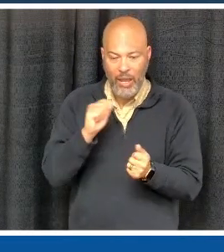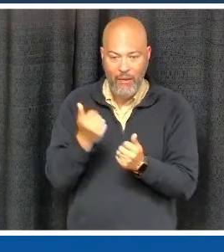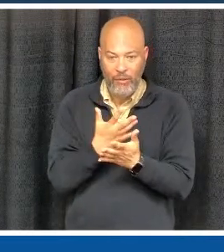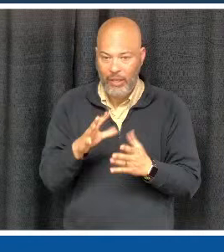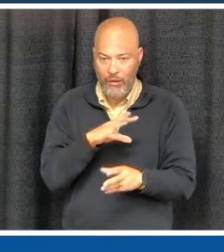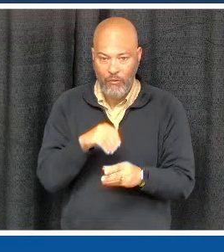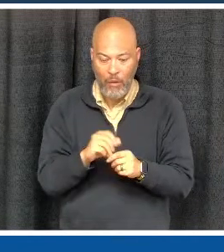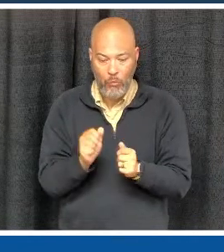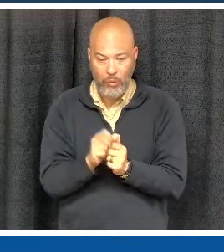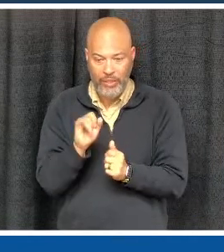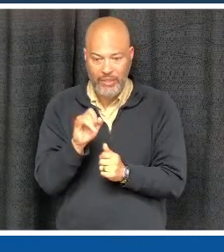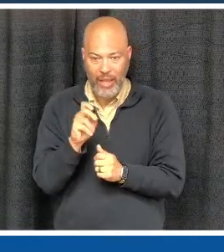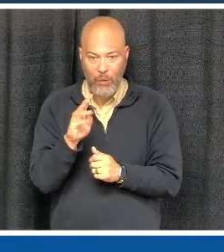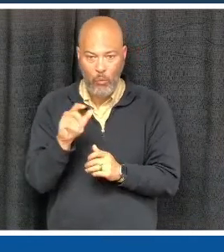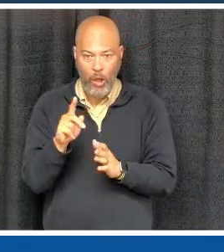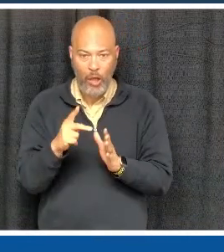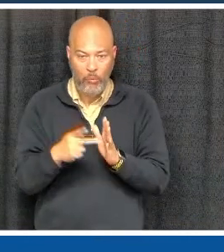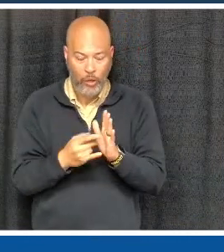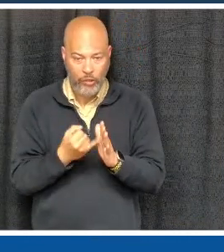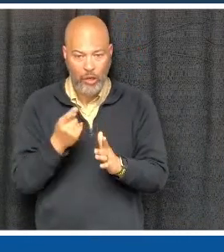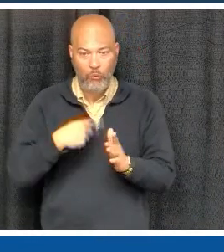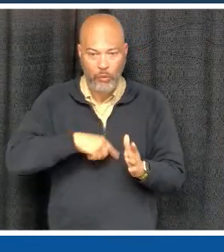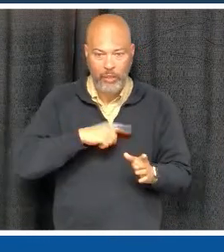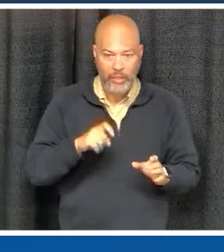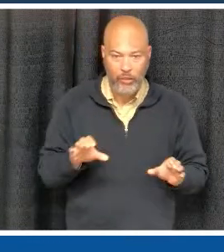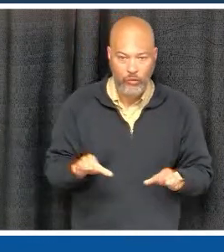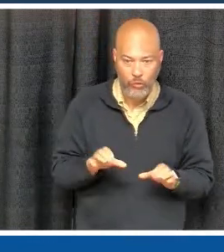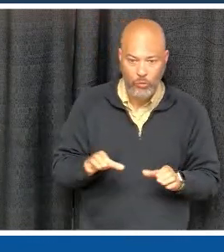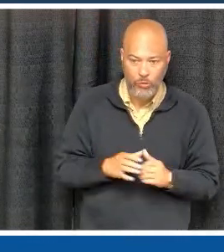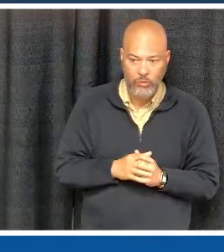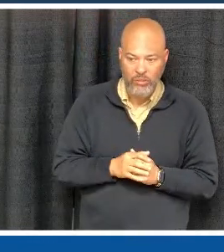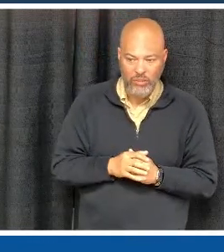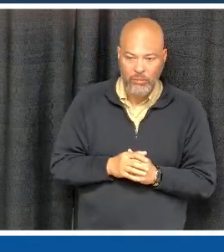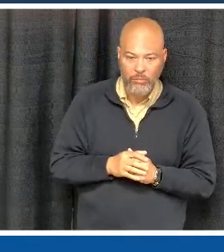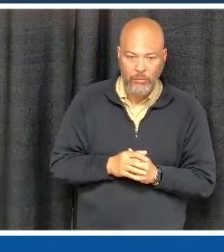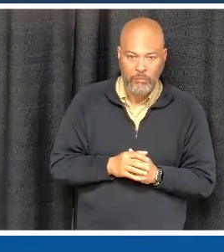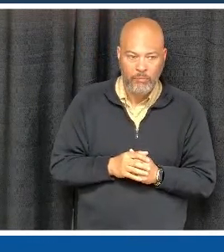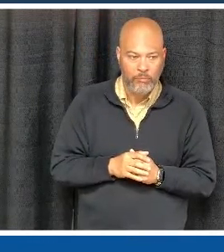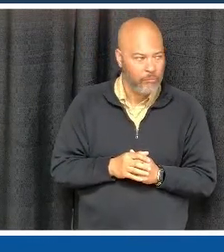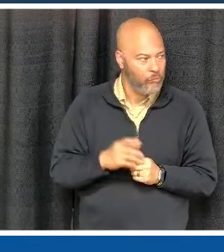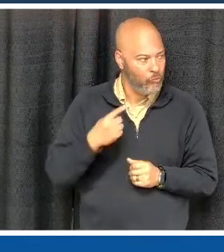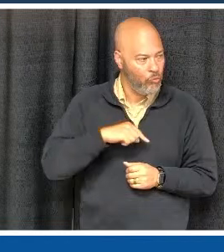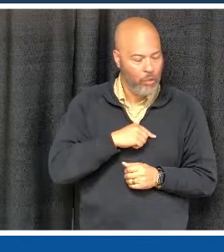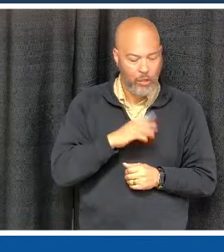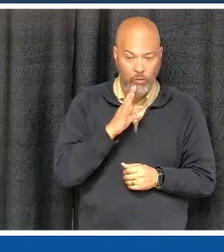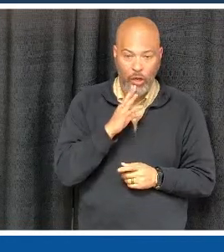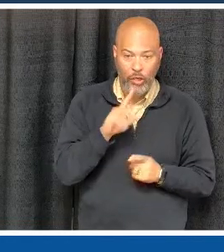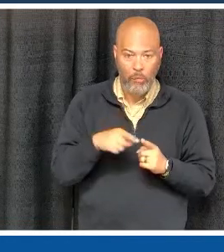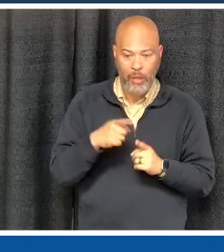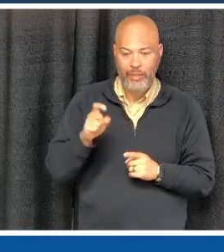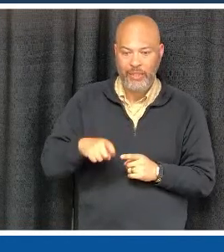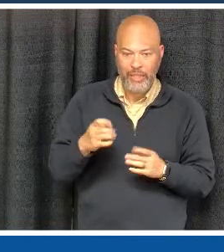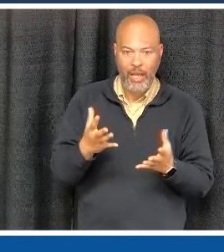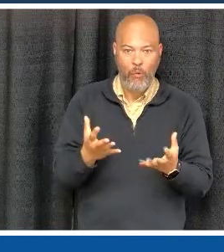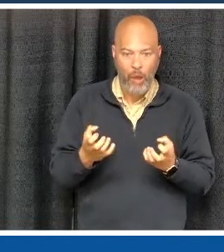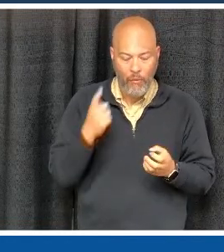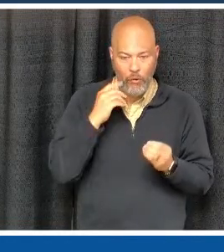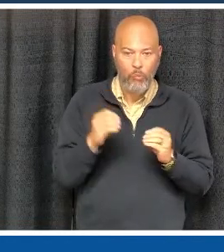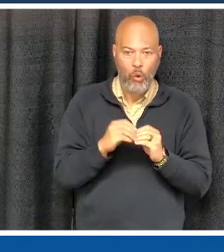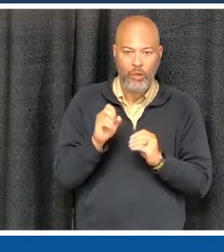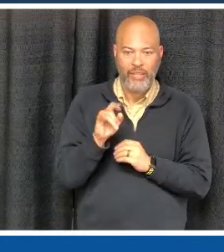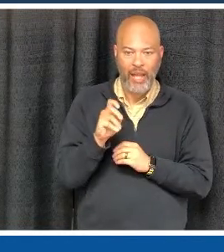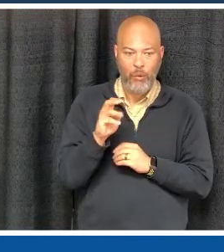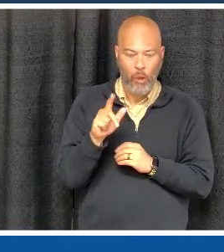with the sidewalk projects the city is going to have to do. You know, this council has talked about the need and the want for more